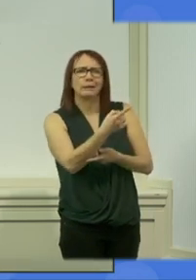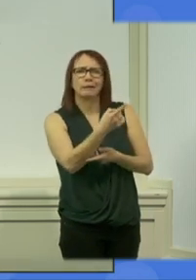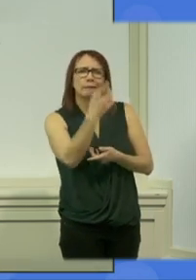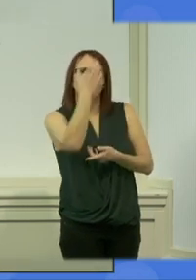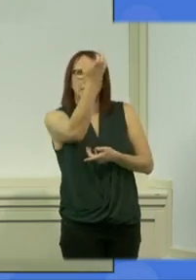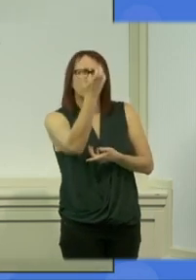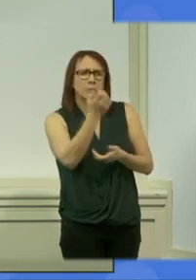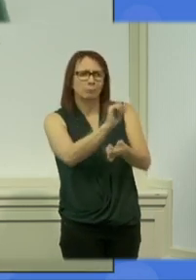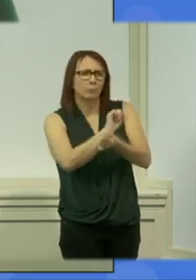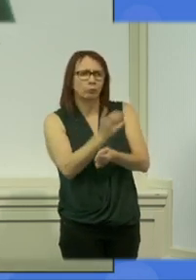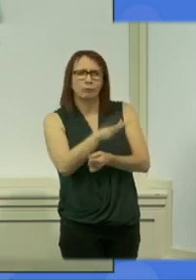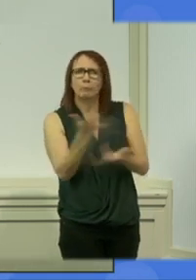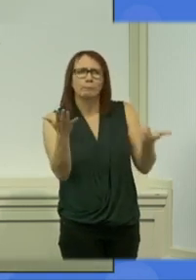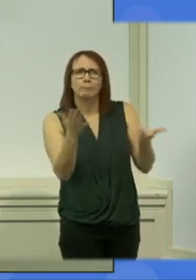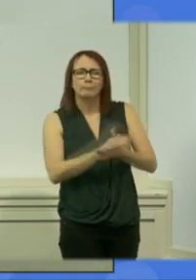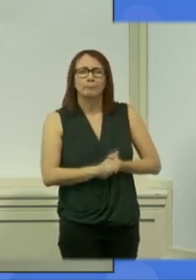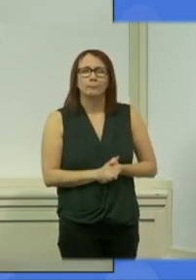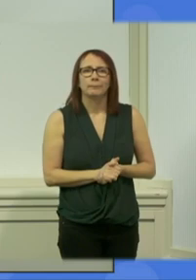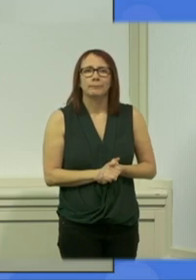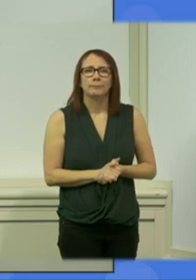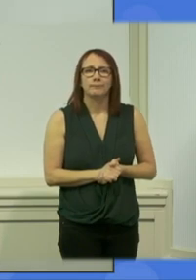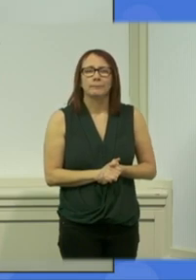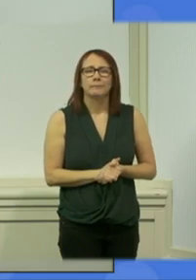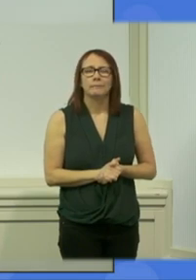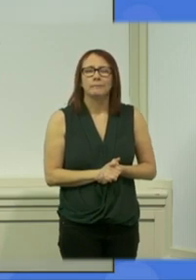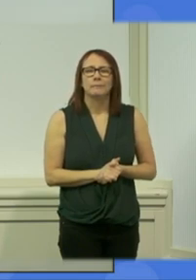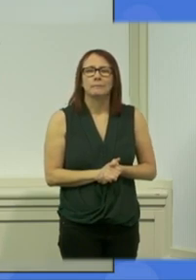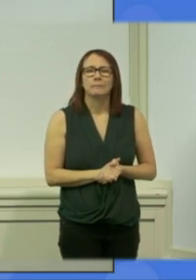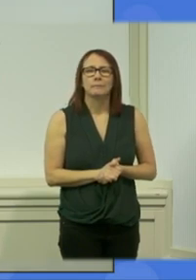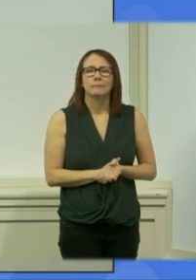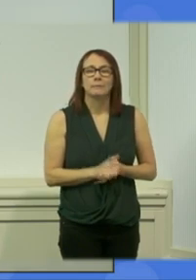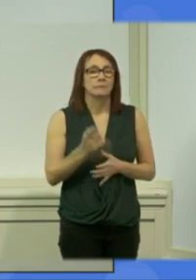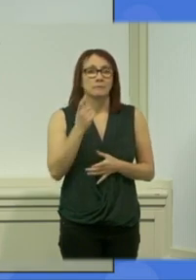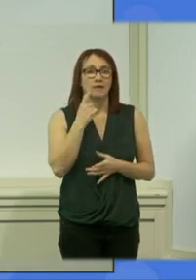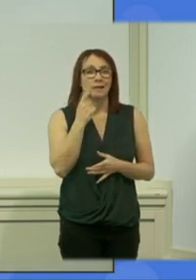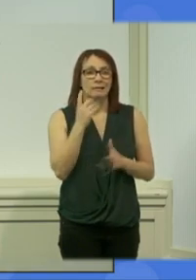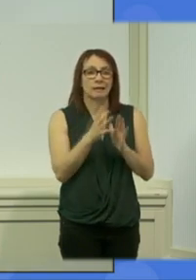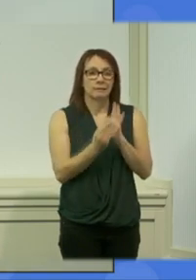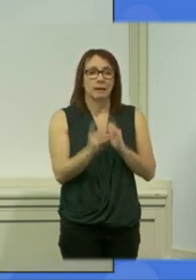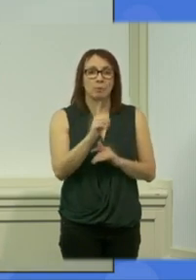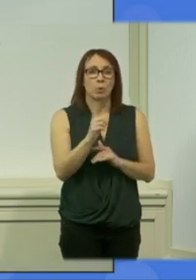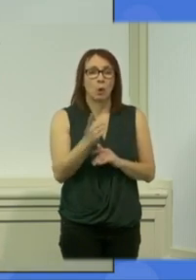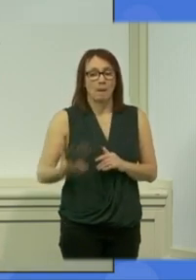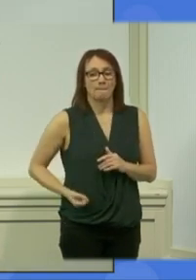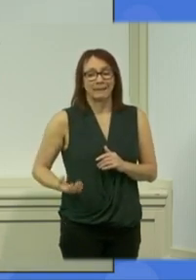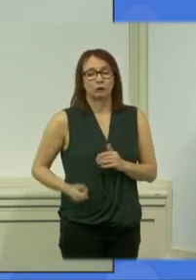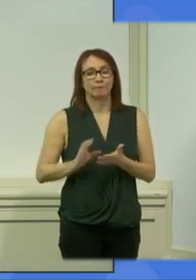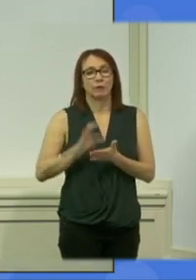So there are a, if the easiest example for that is pension